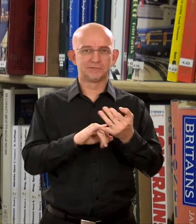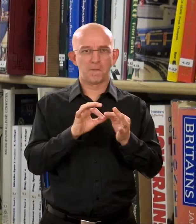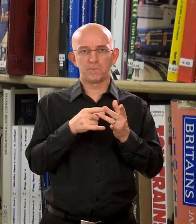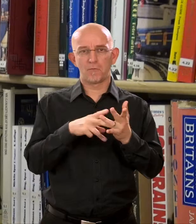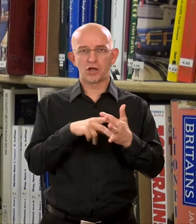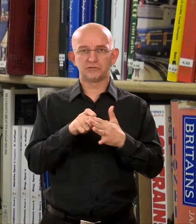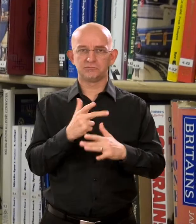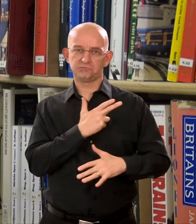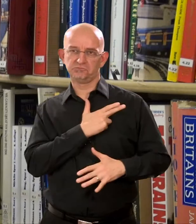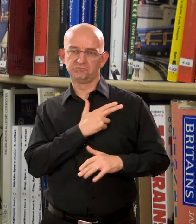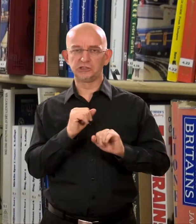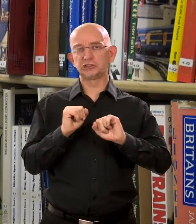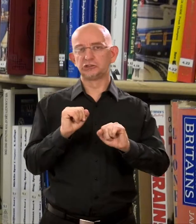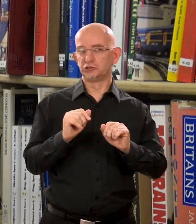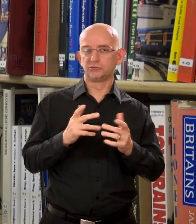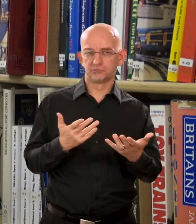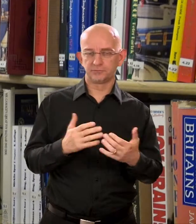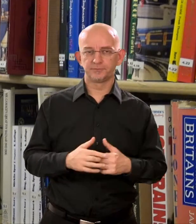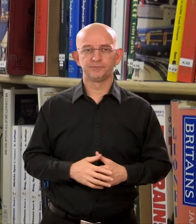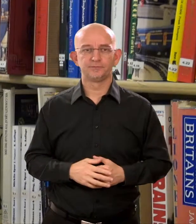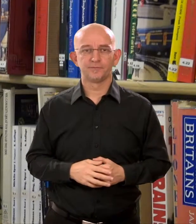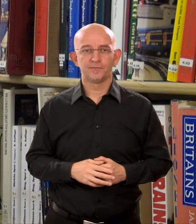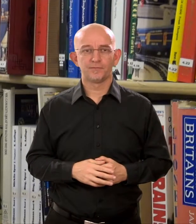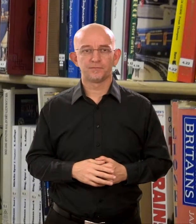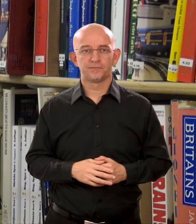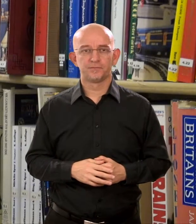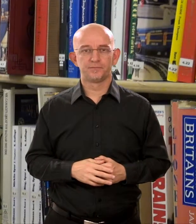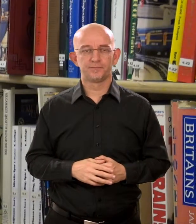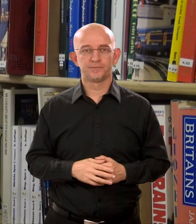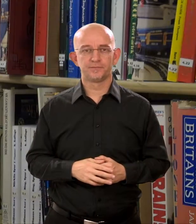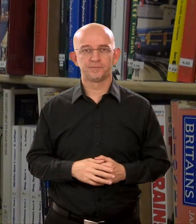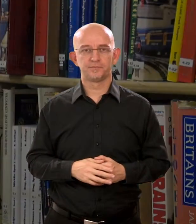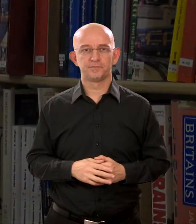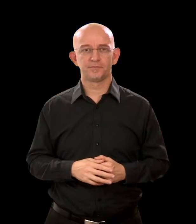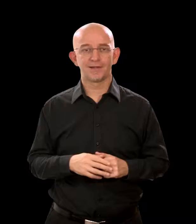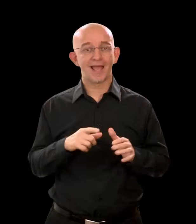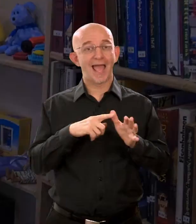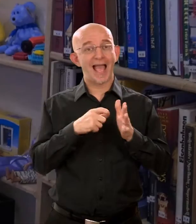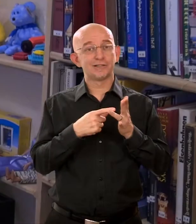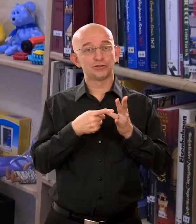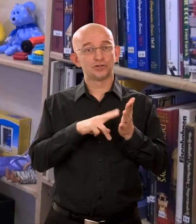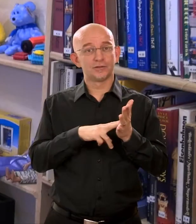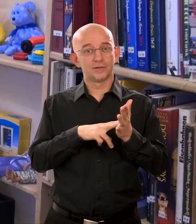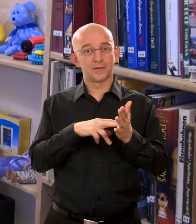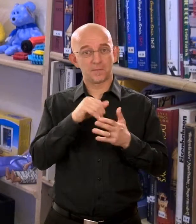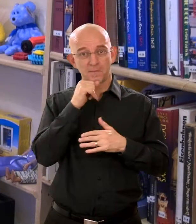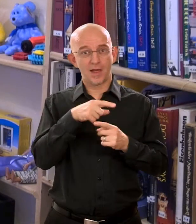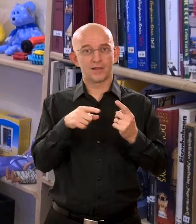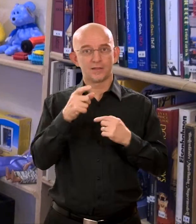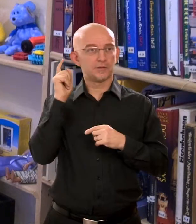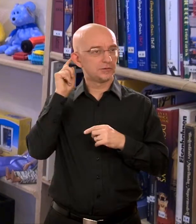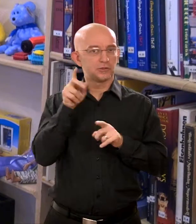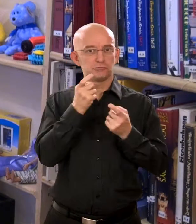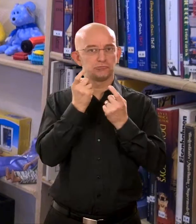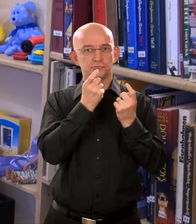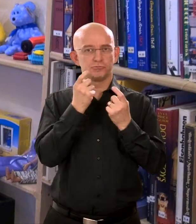are supposed to be used, fighting, blah blah blah, James Bond-esque. Action Man. I had a large